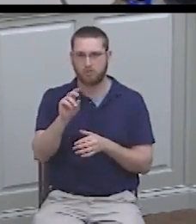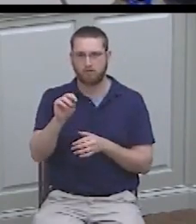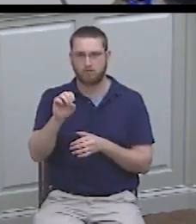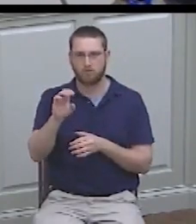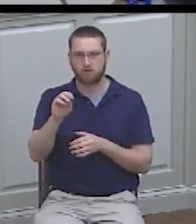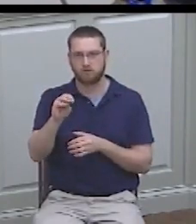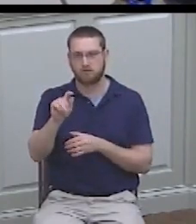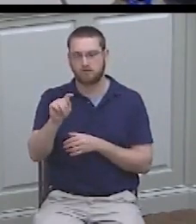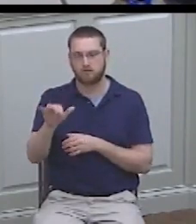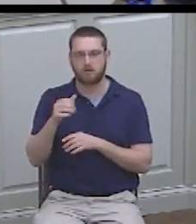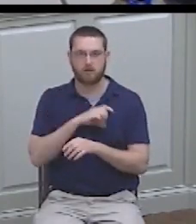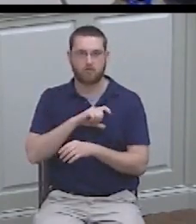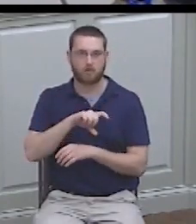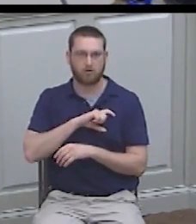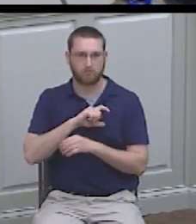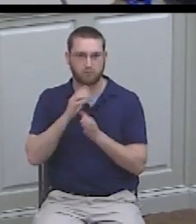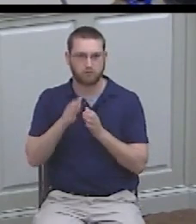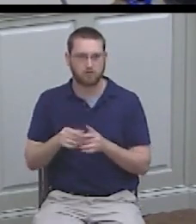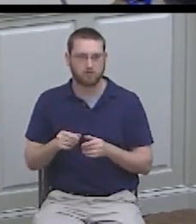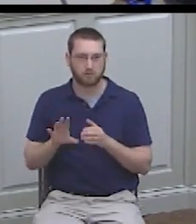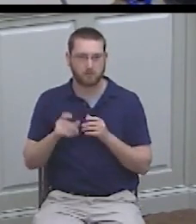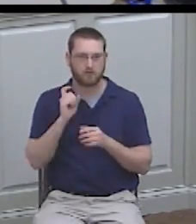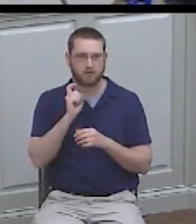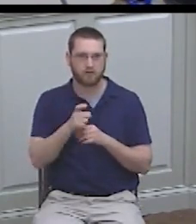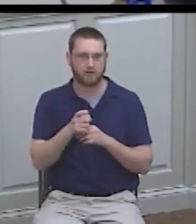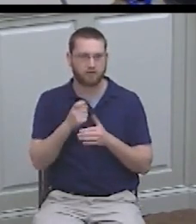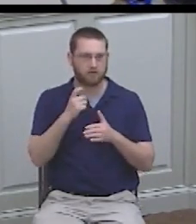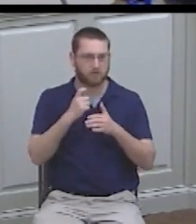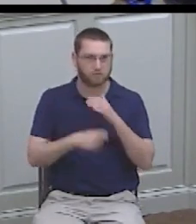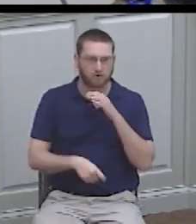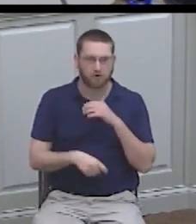authorizing code enforcement officers to issue remedial order,